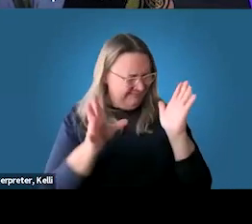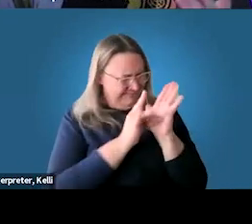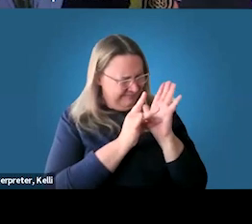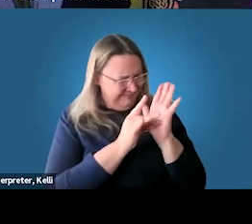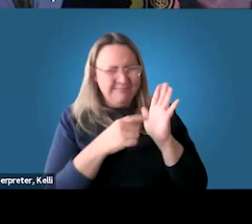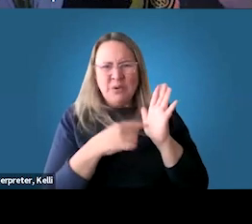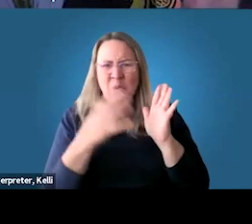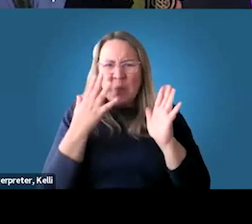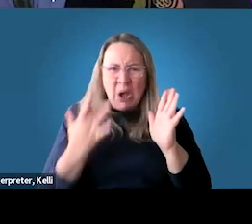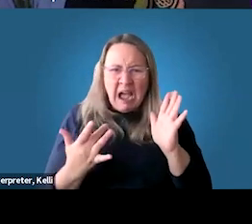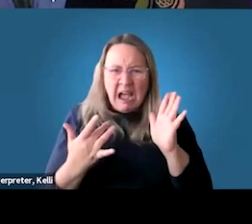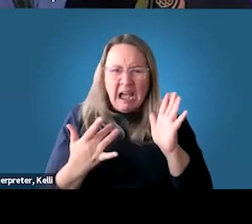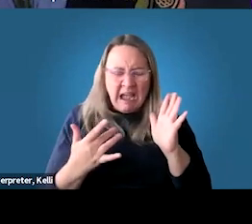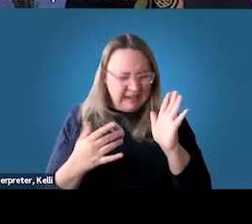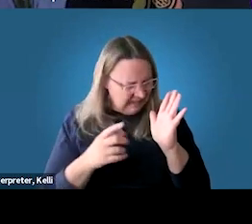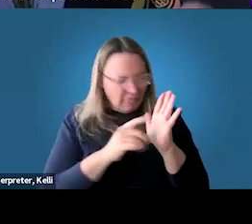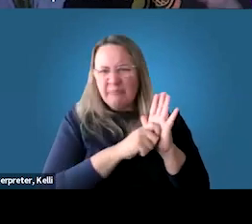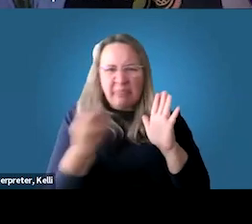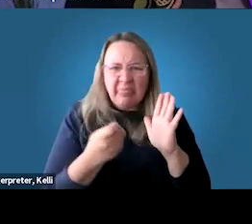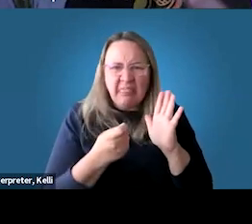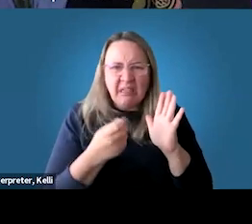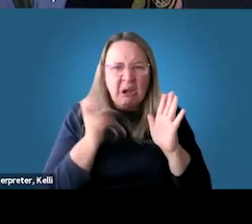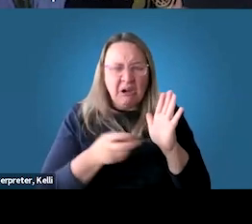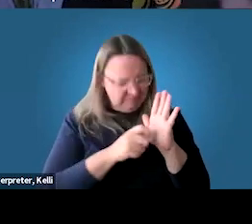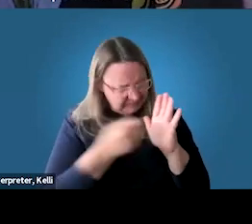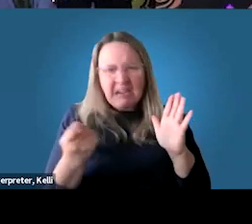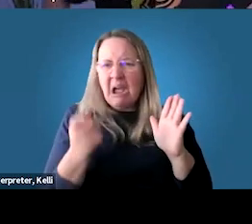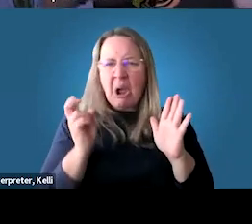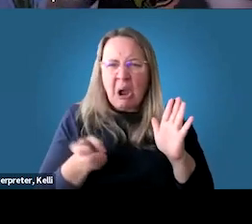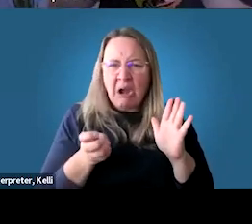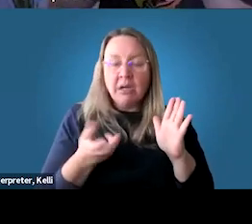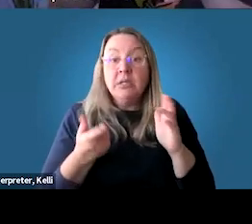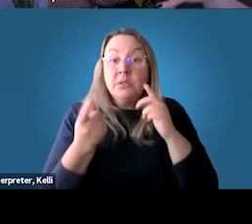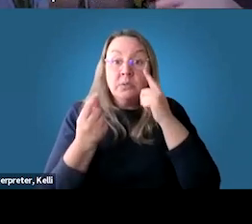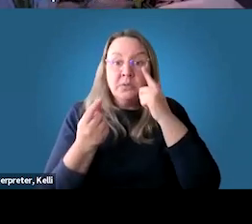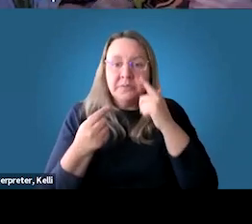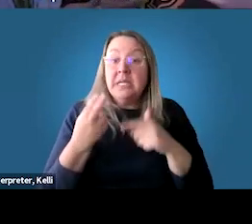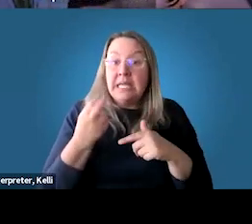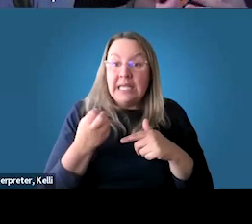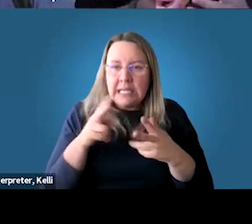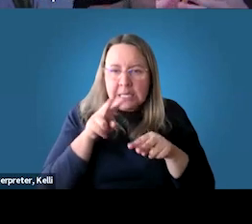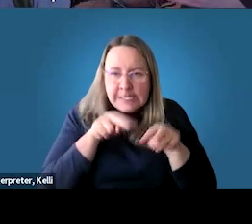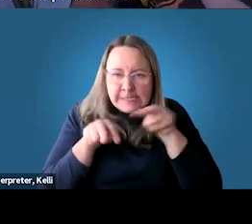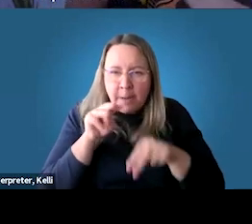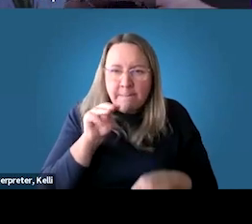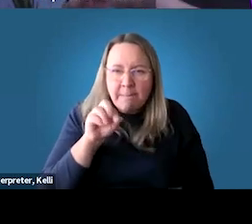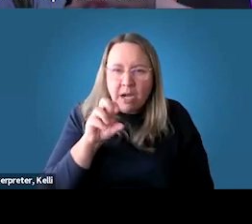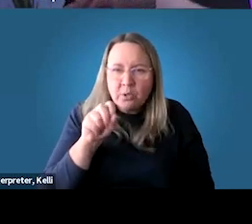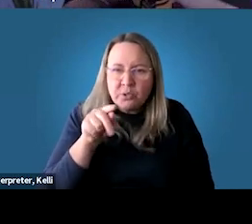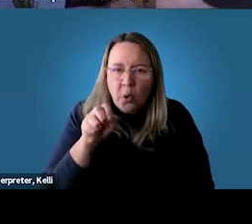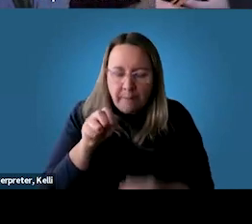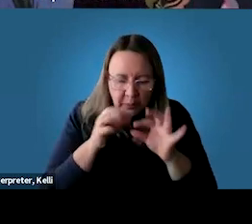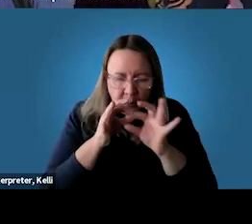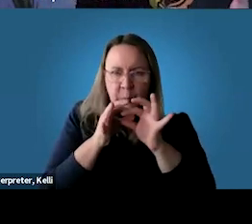burrs so difficult to remove? So here's what he did. He got a microscope and he put the